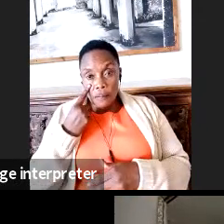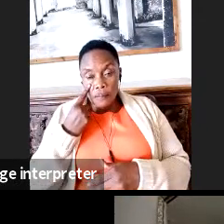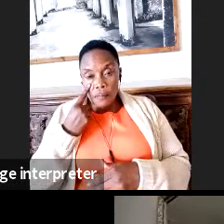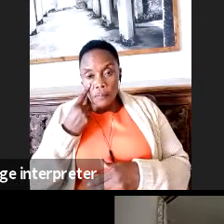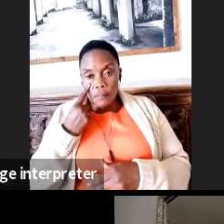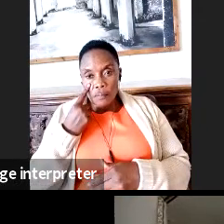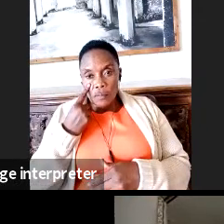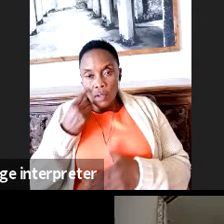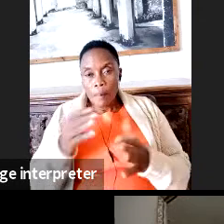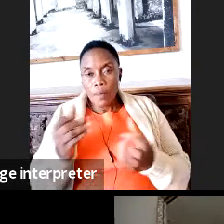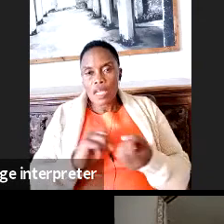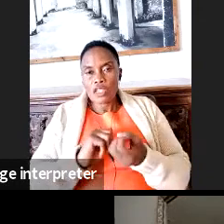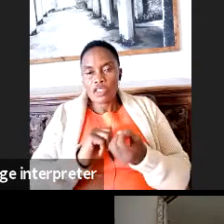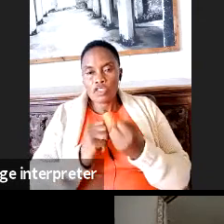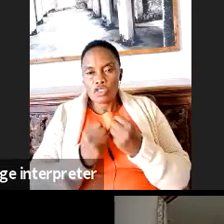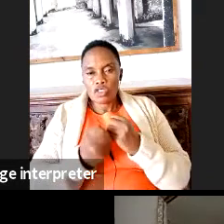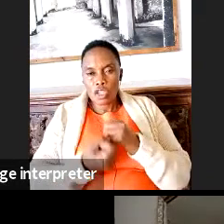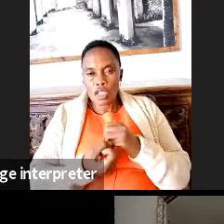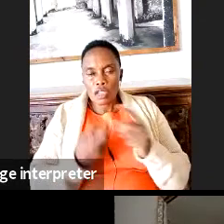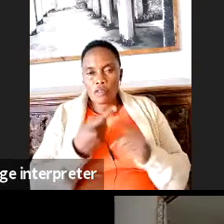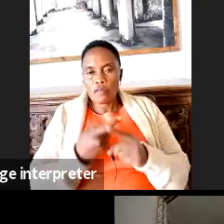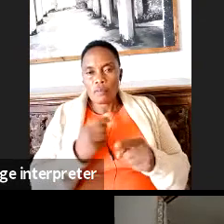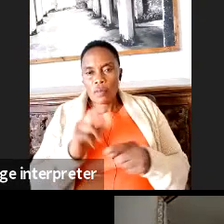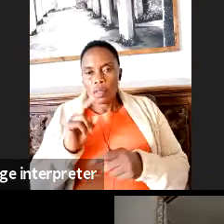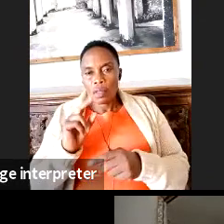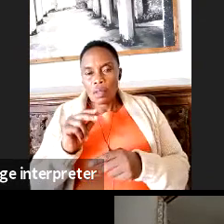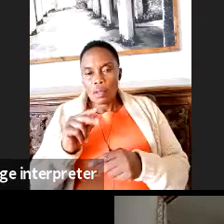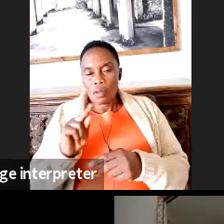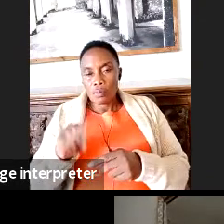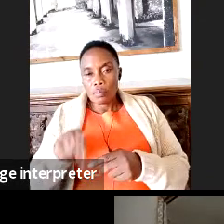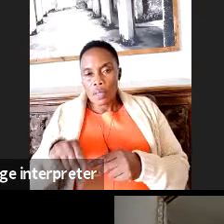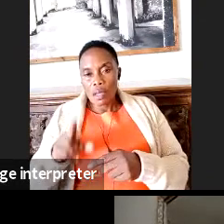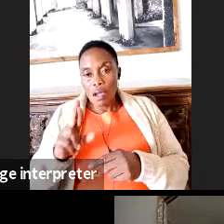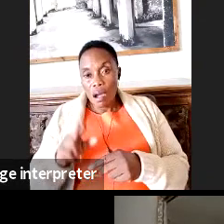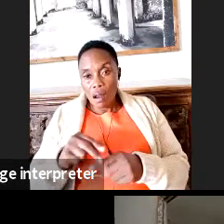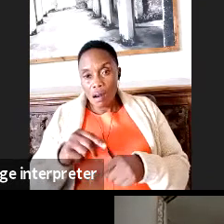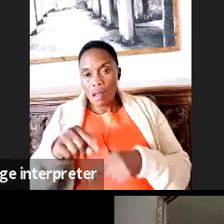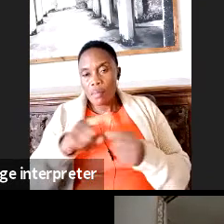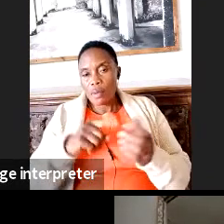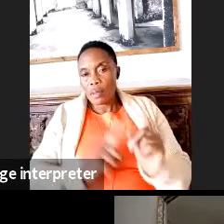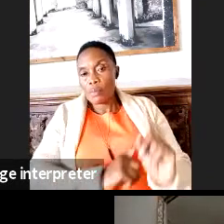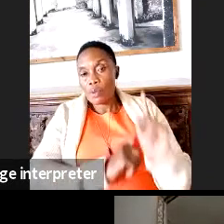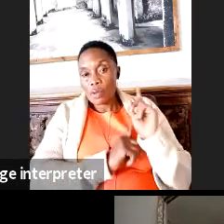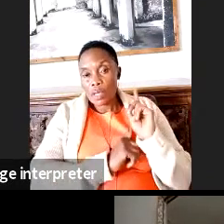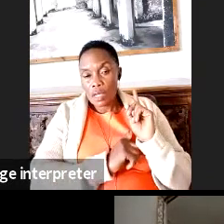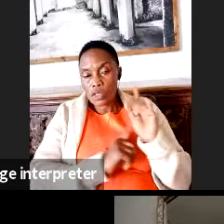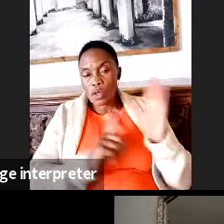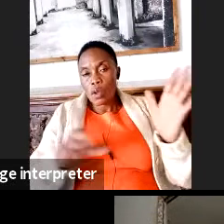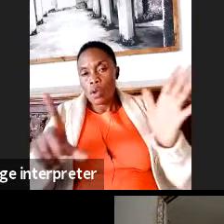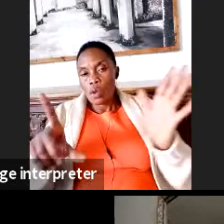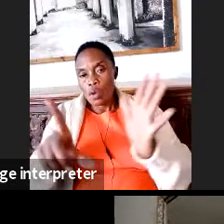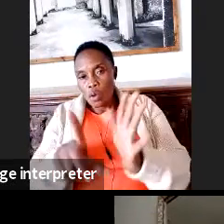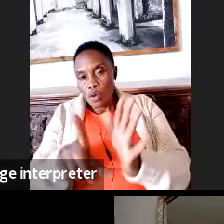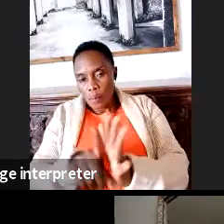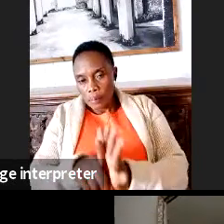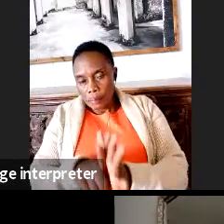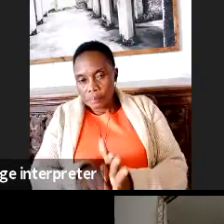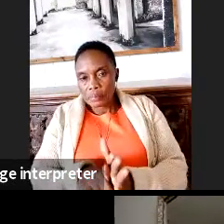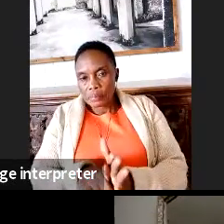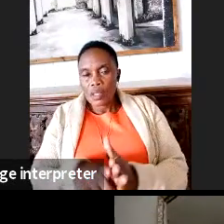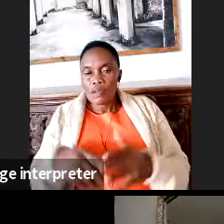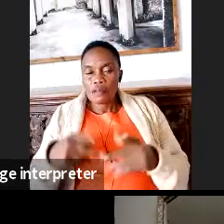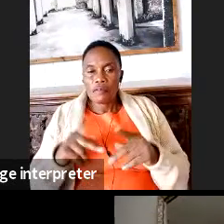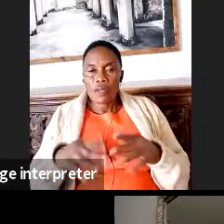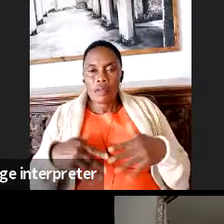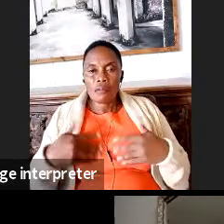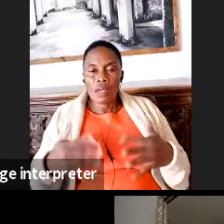changes from recommendations at the UPR, particularly around data protection laws. And so that's really exciting. And it really just shows